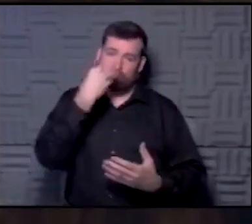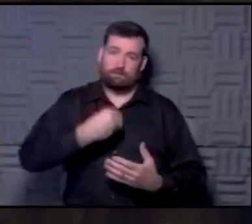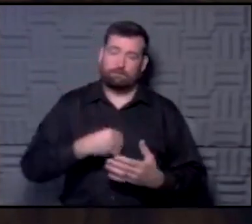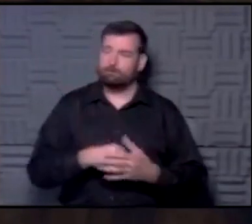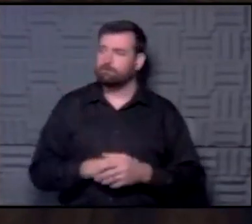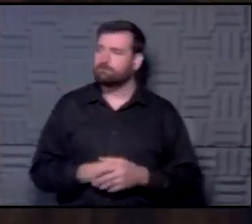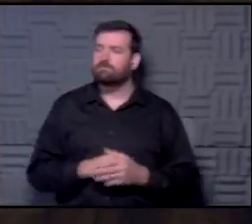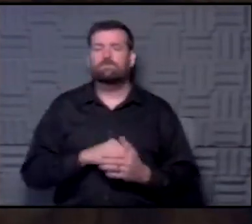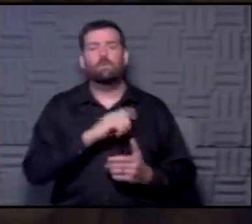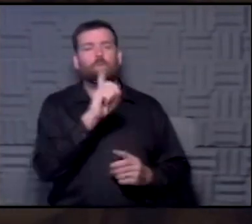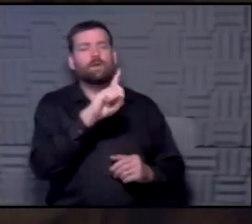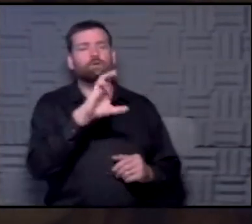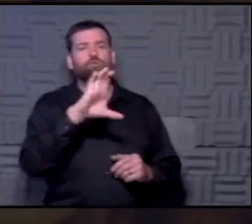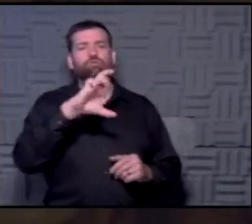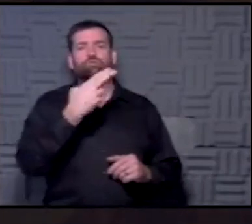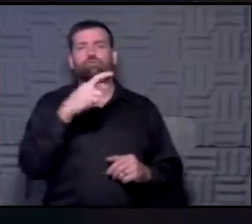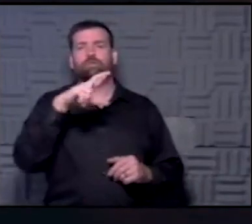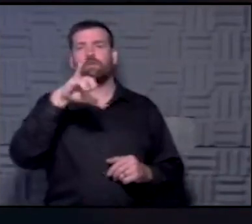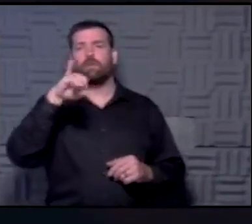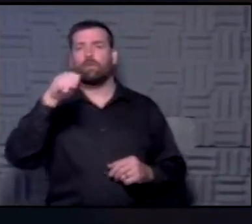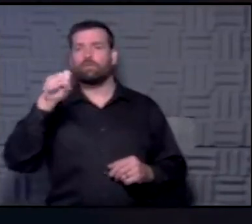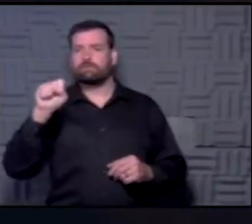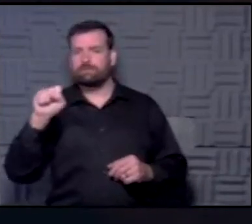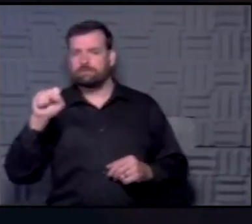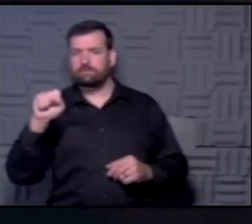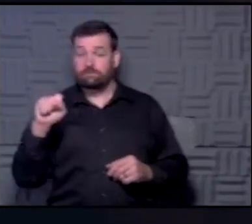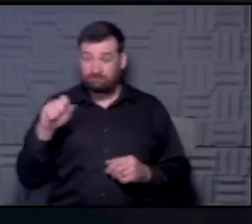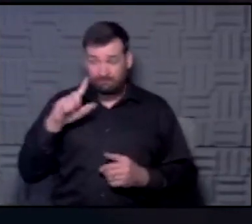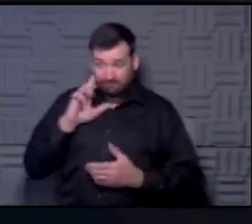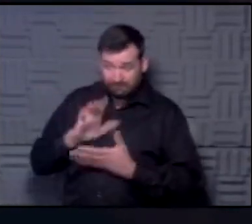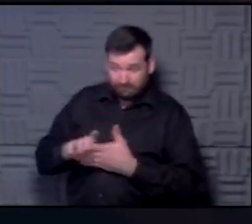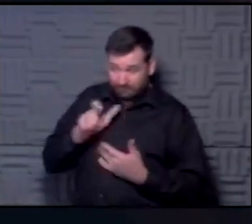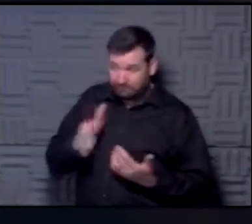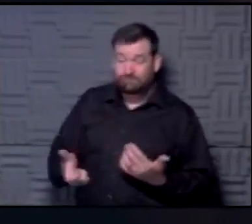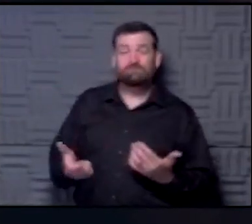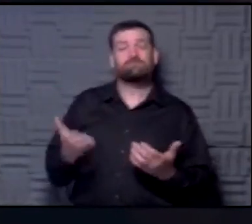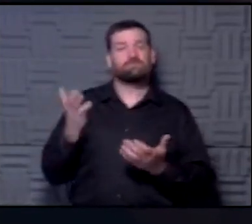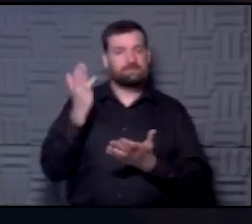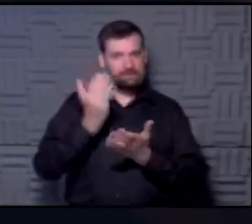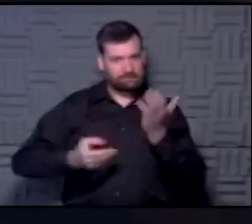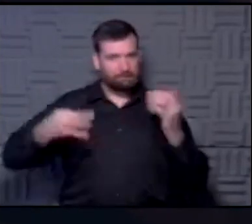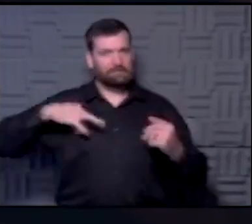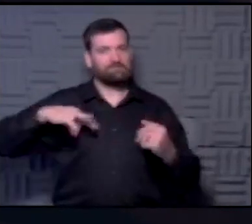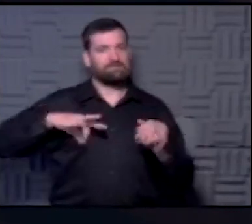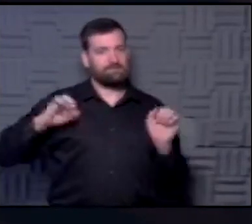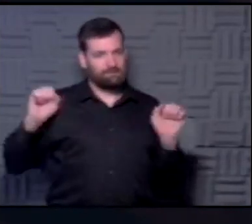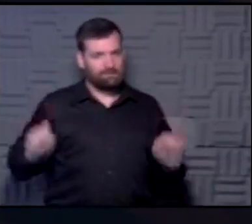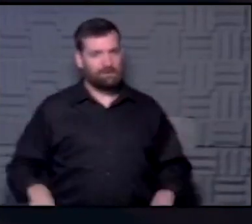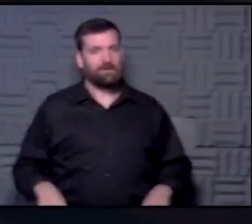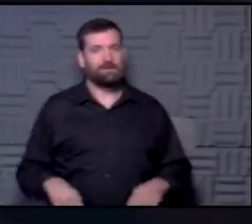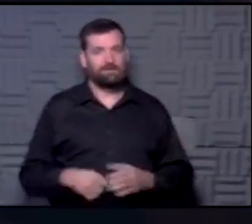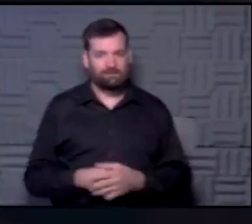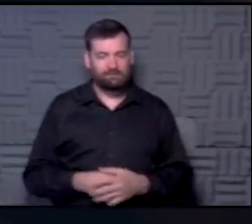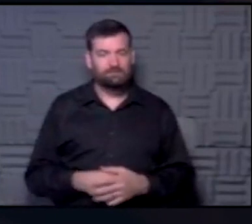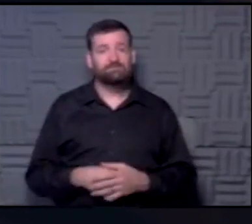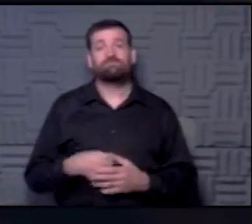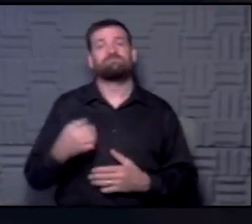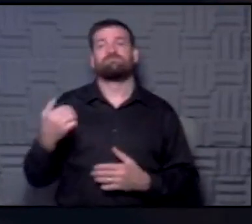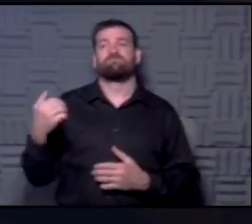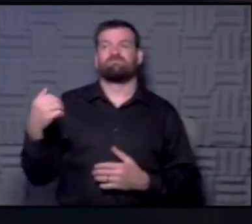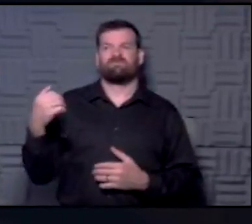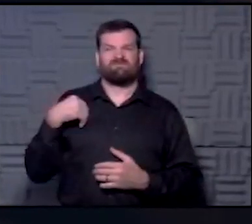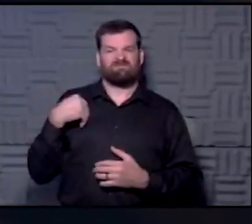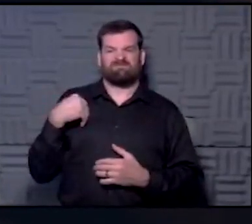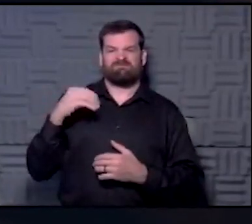did Cheerios land? Well, believe it or not, I mean, Cheerios can have some added benefits. because of the